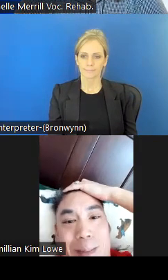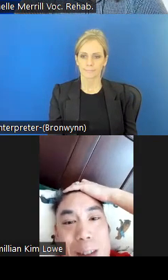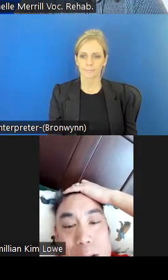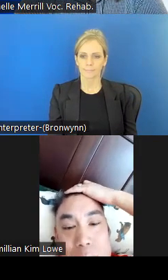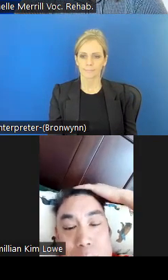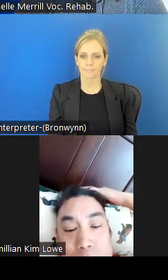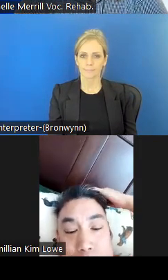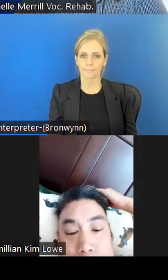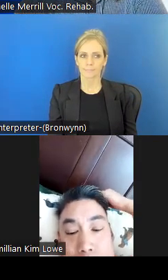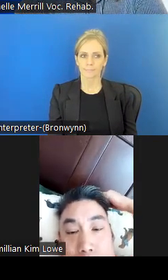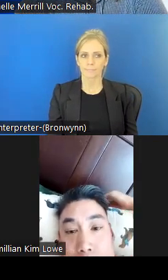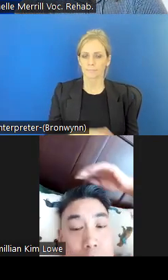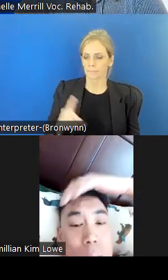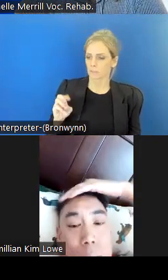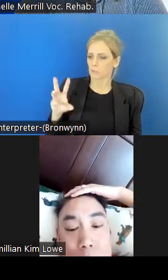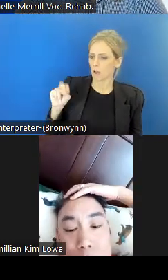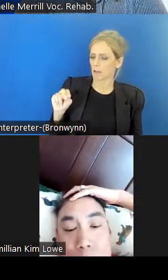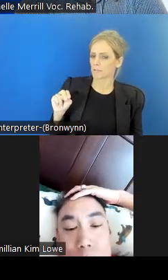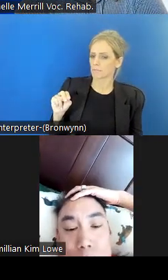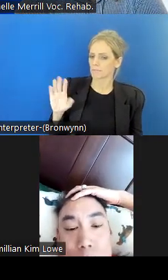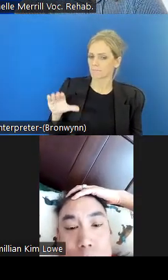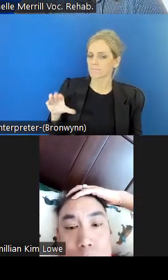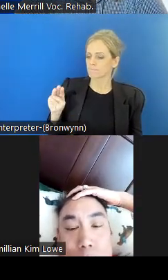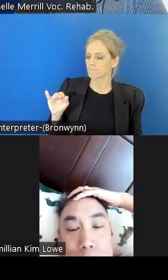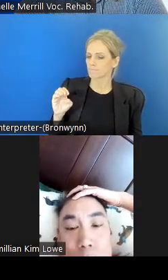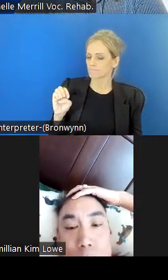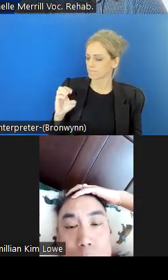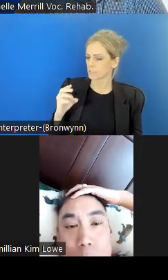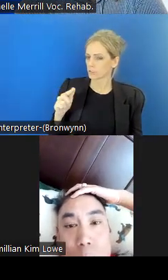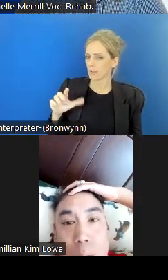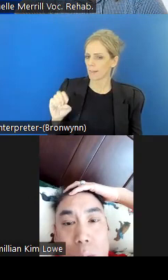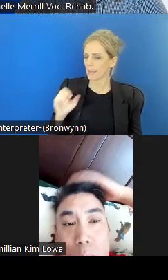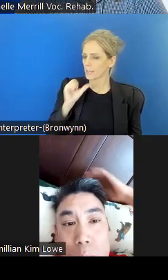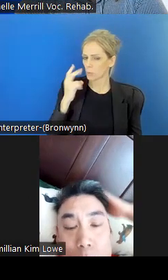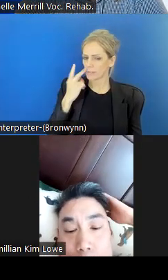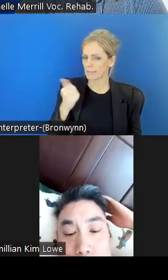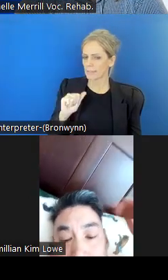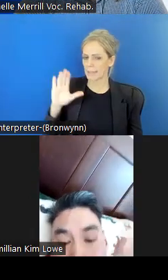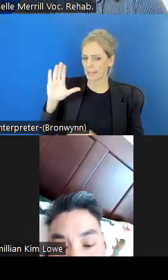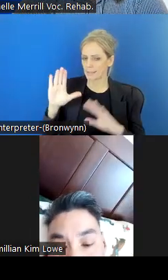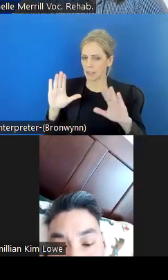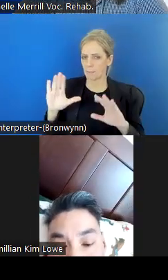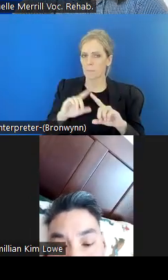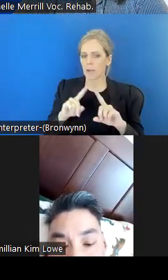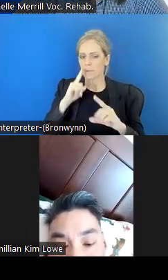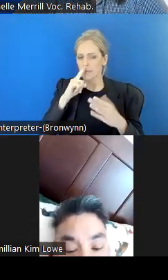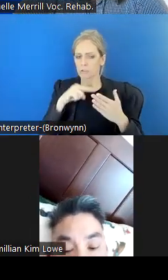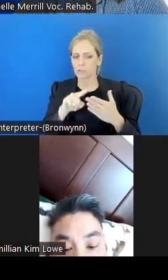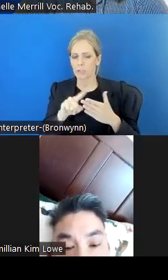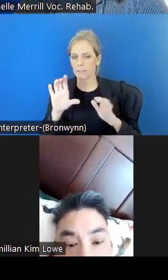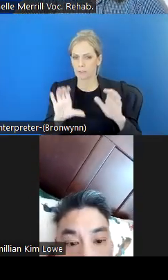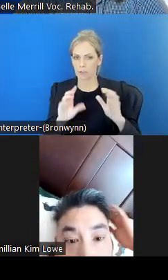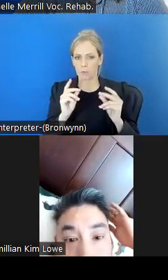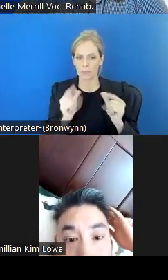Michelle, I don't see anyone's hands up. And let me just check the chat real quick. We have a